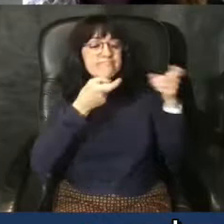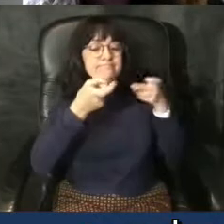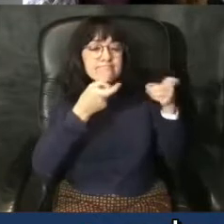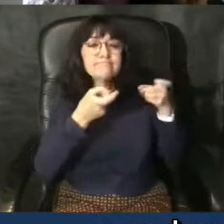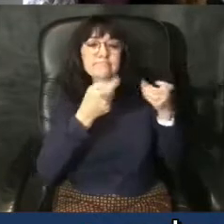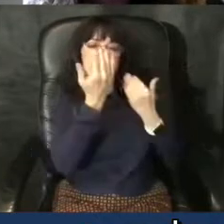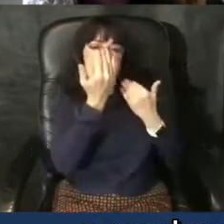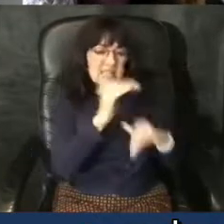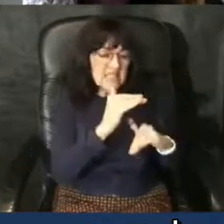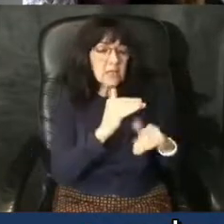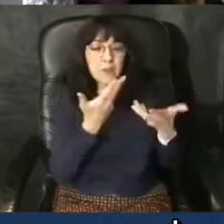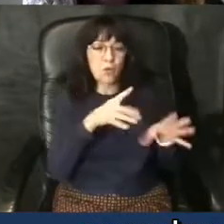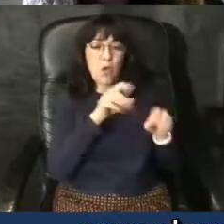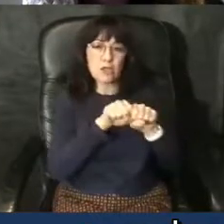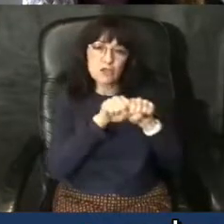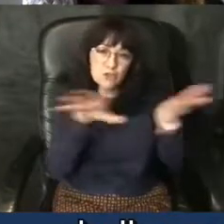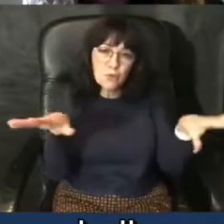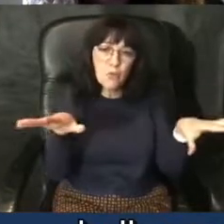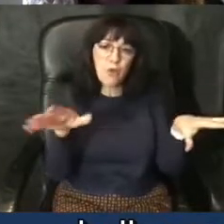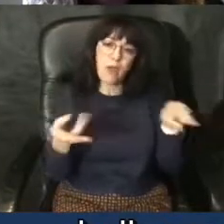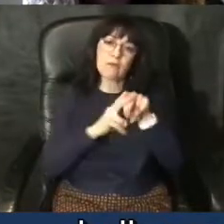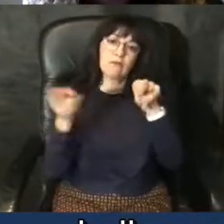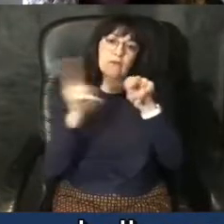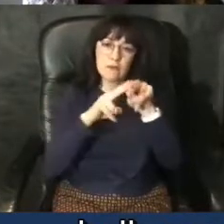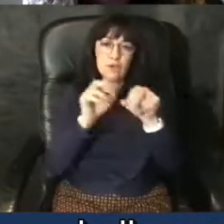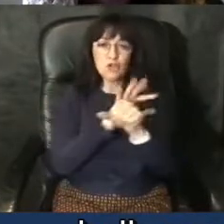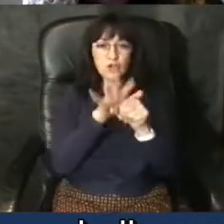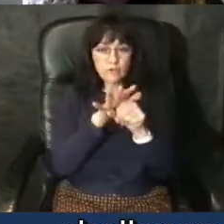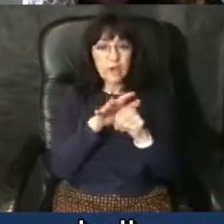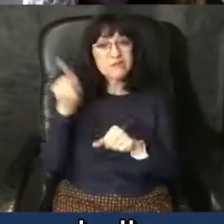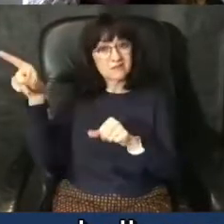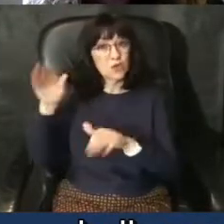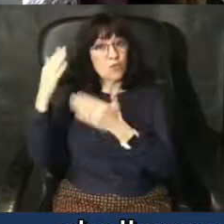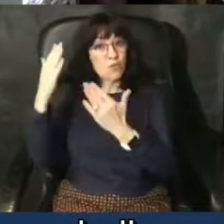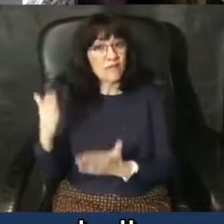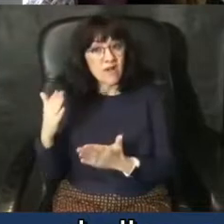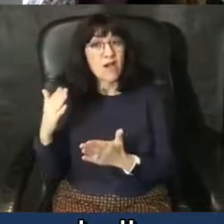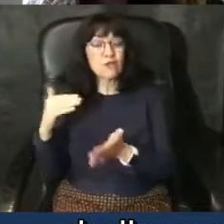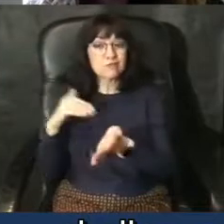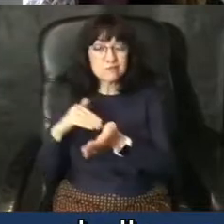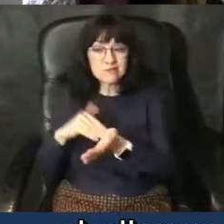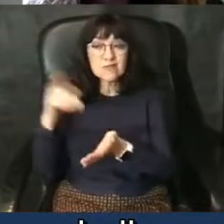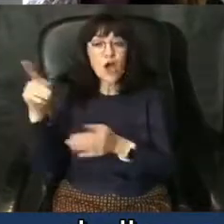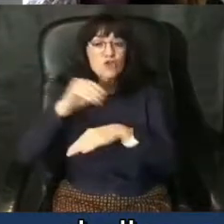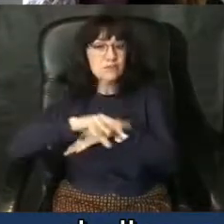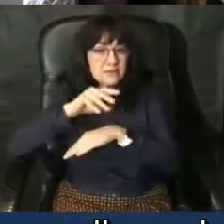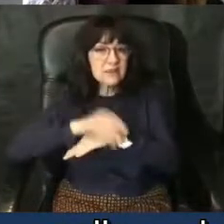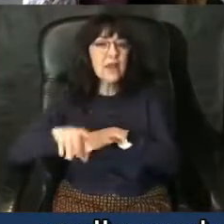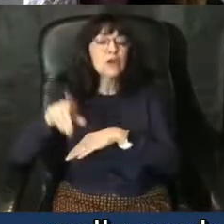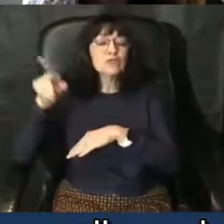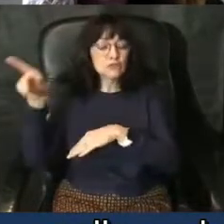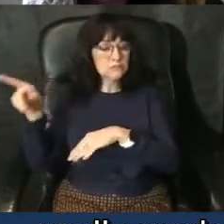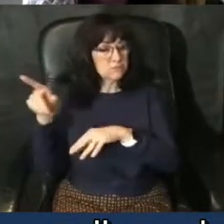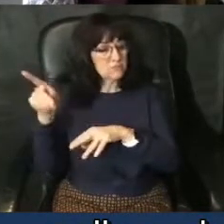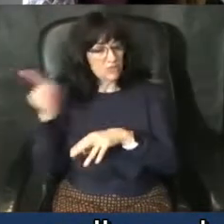or spread it. So that was a real challenge for providers. Again, they worked hard to do that and really